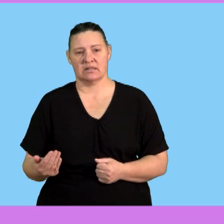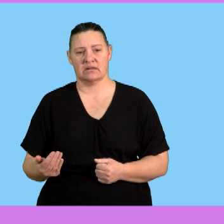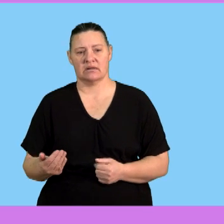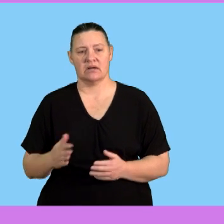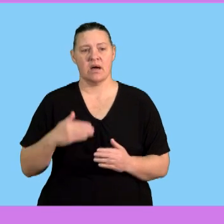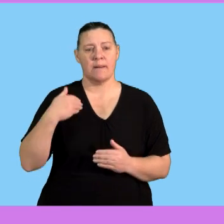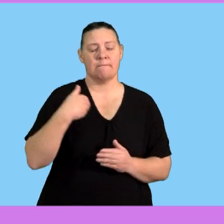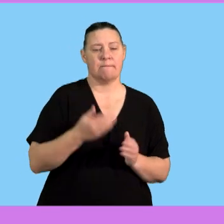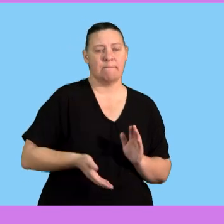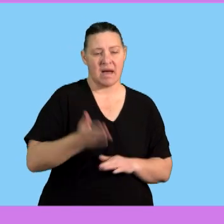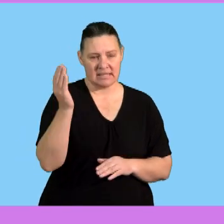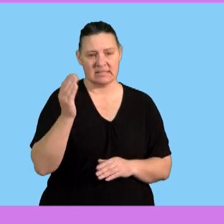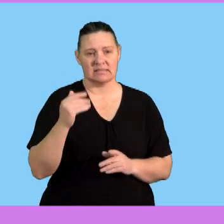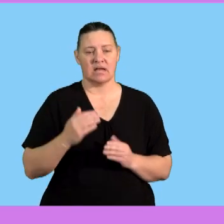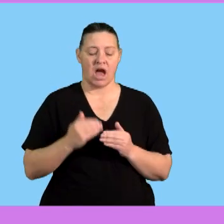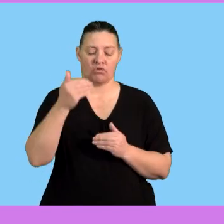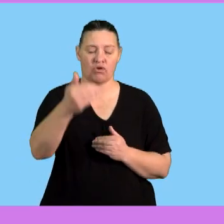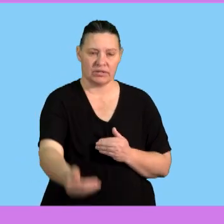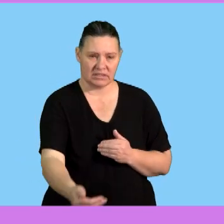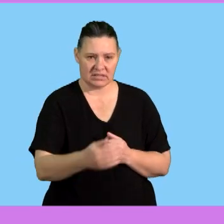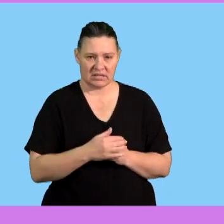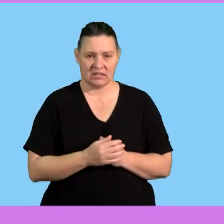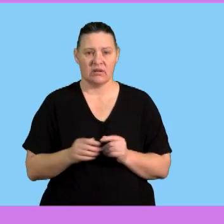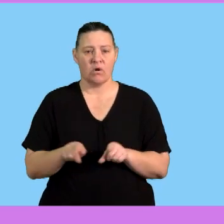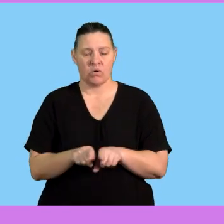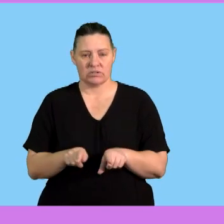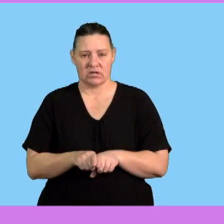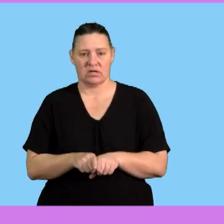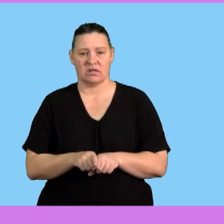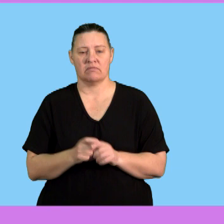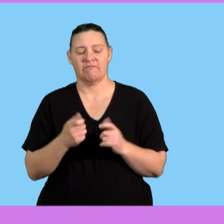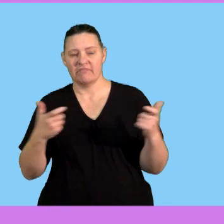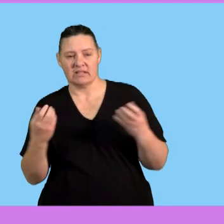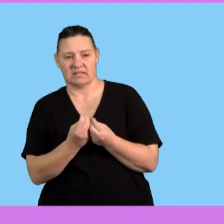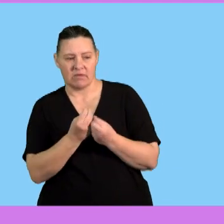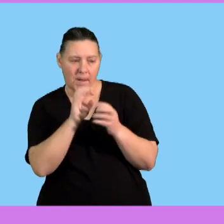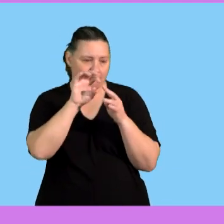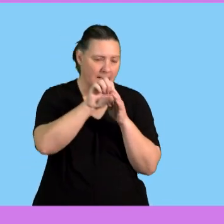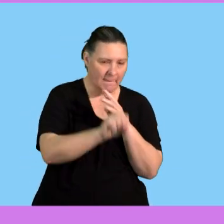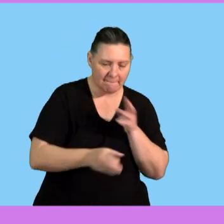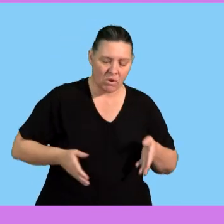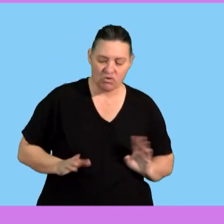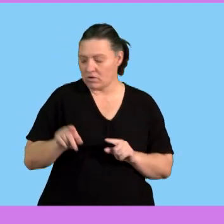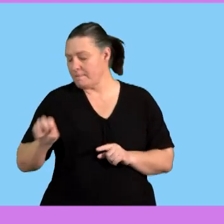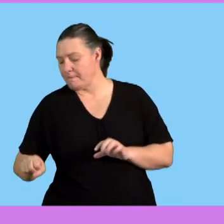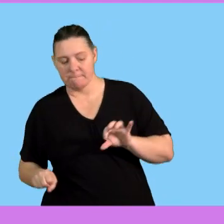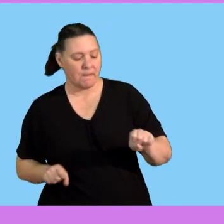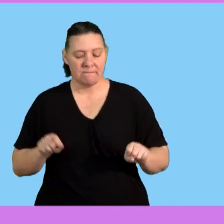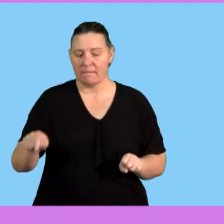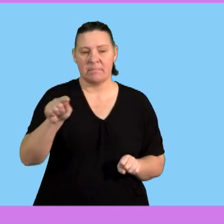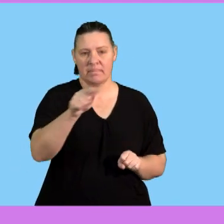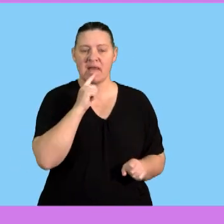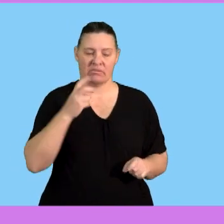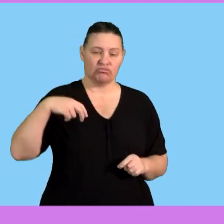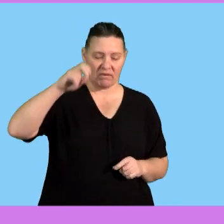pass, across, and you may also indicate the large features that will be found along the road as a